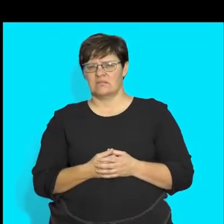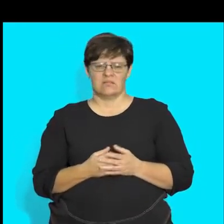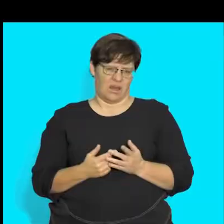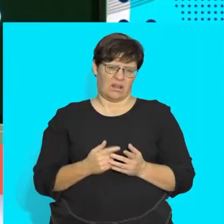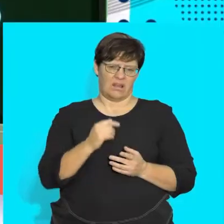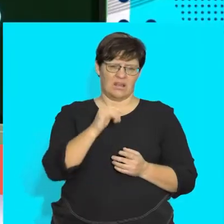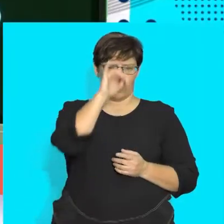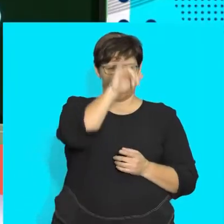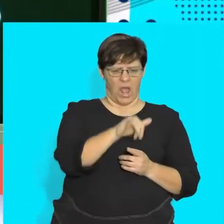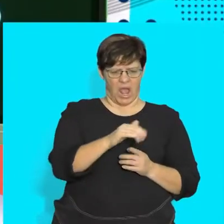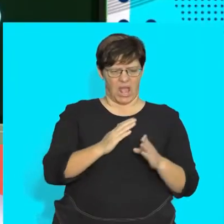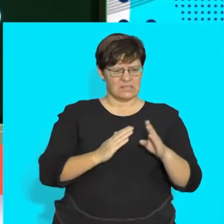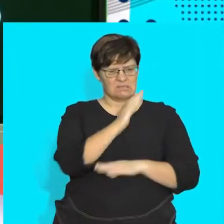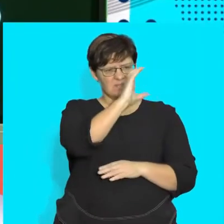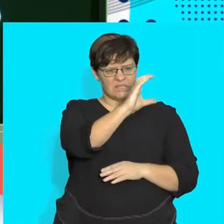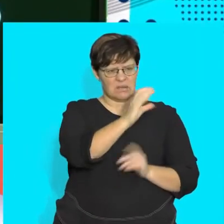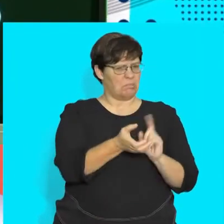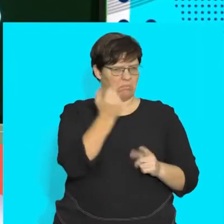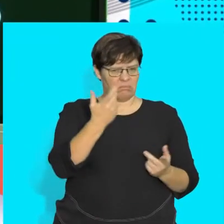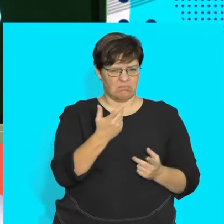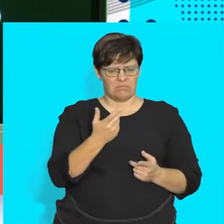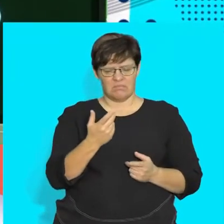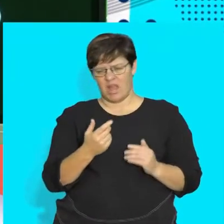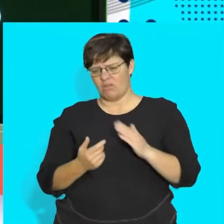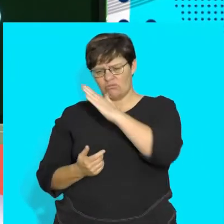gradients with 2 points because there aren't 2 points.